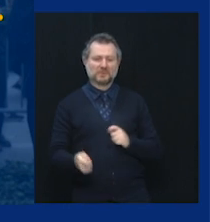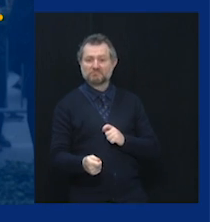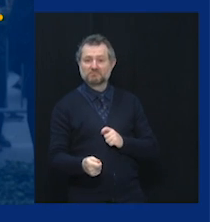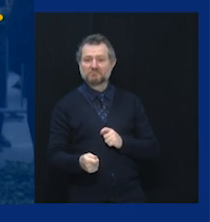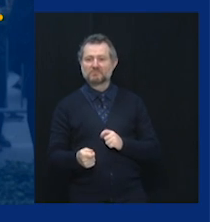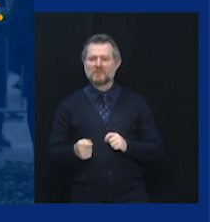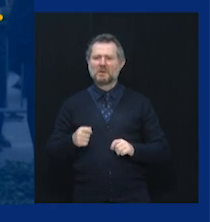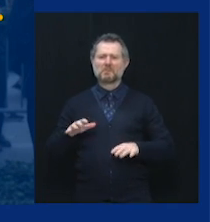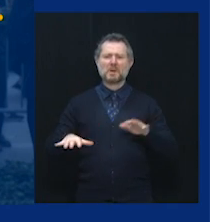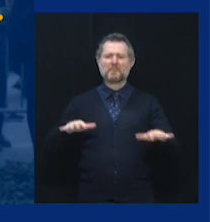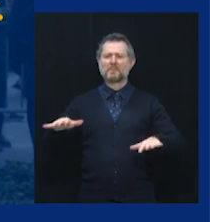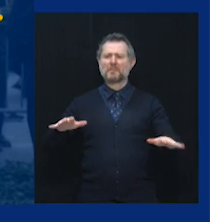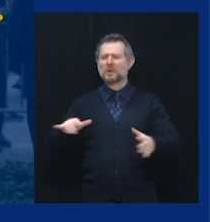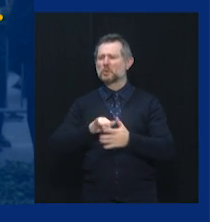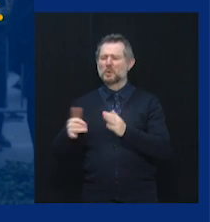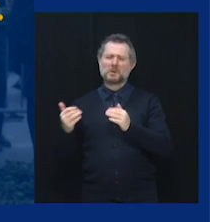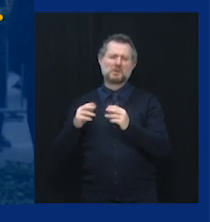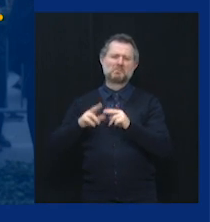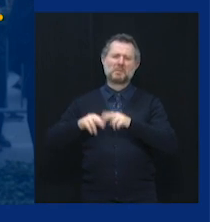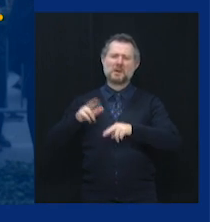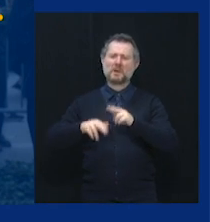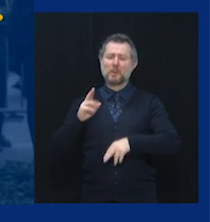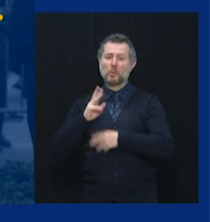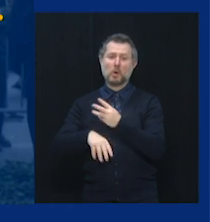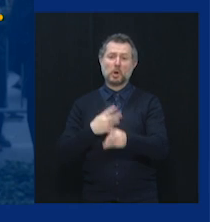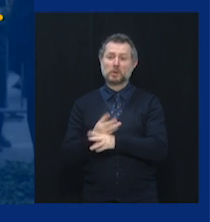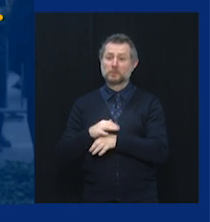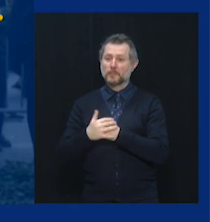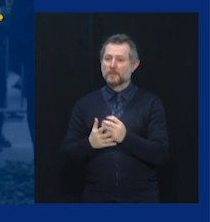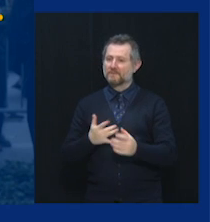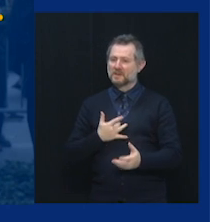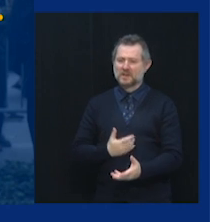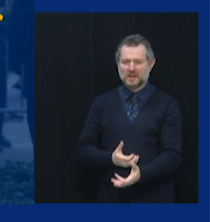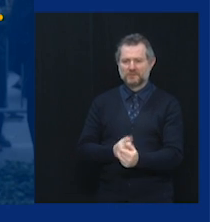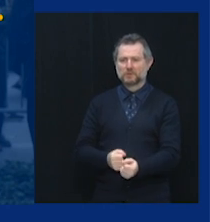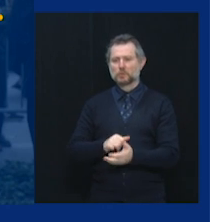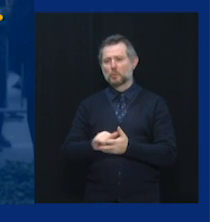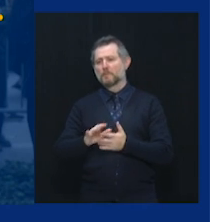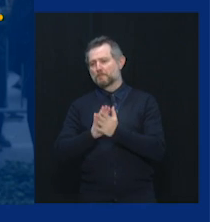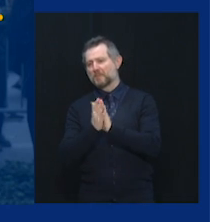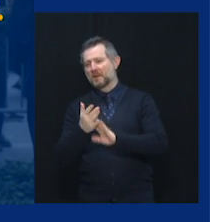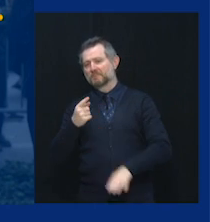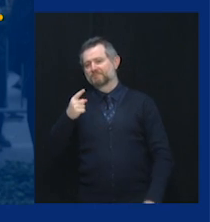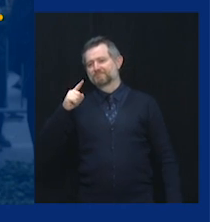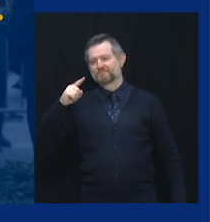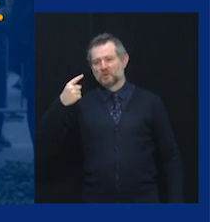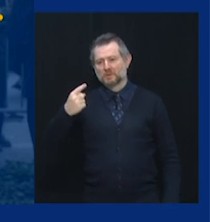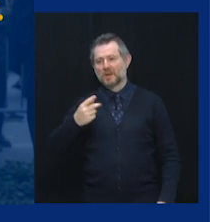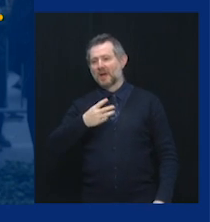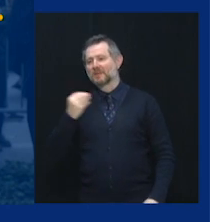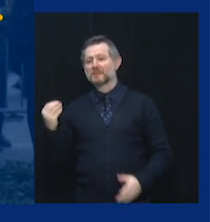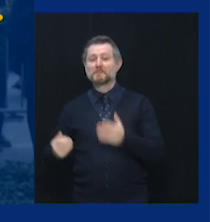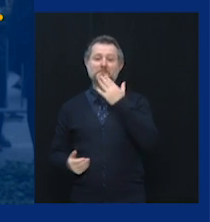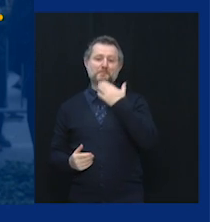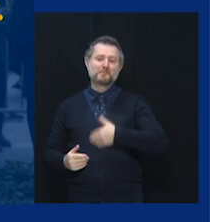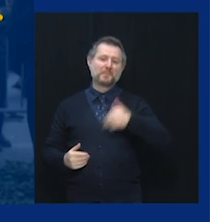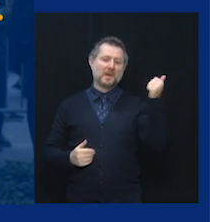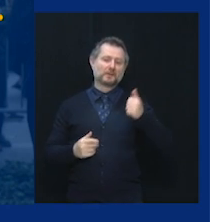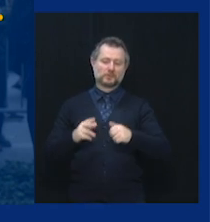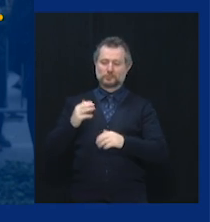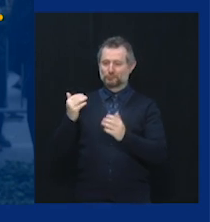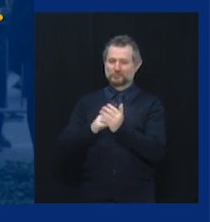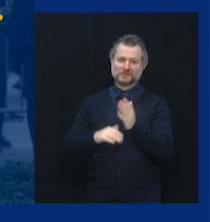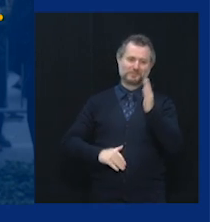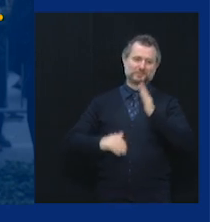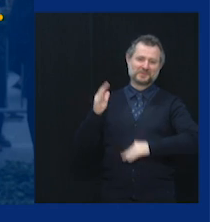rebuild all around the world. And we think we can be the first and the best in the rebuilding. And that's why